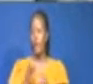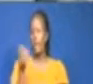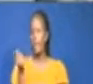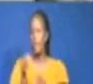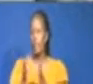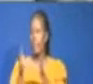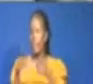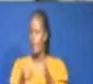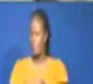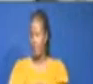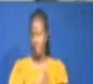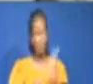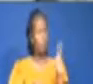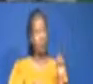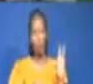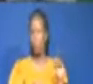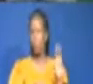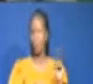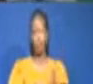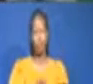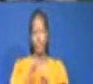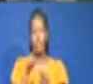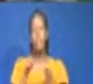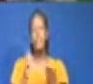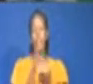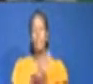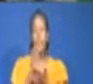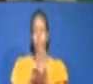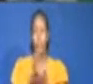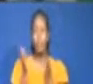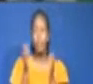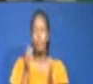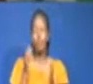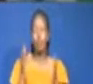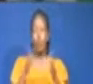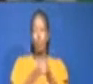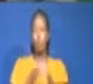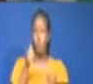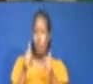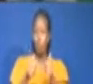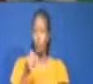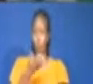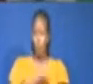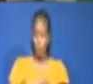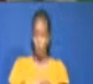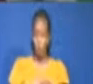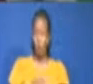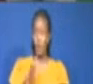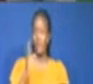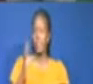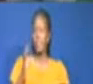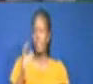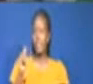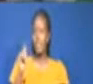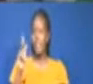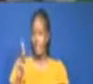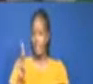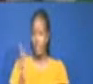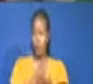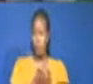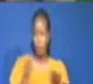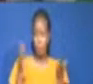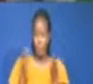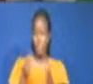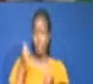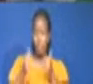No, it wasn't. It was part of the properties that were owned by Communications Authority of Kenya, properties that were disposed